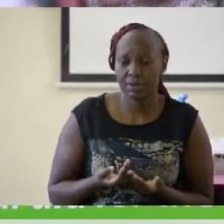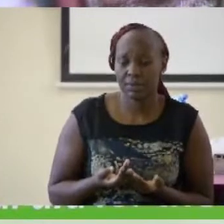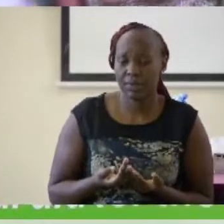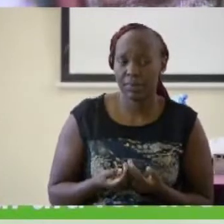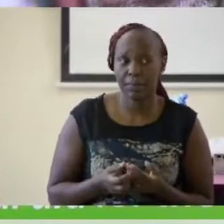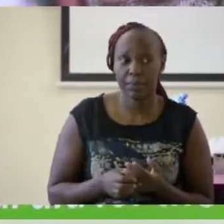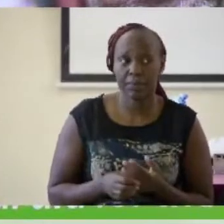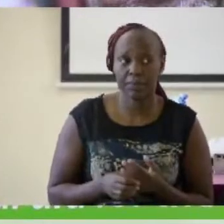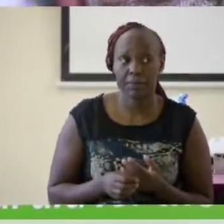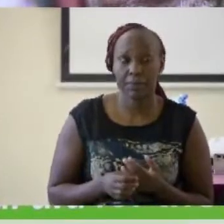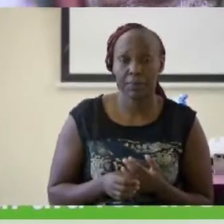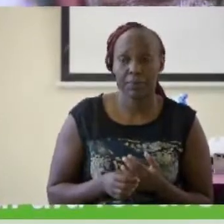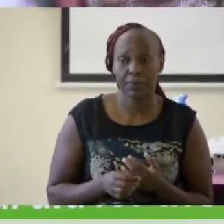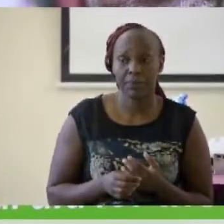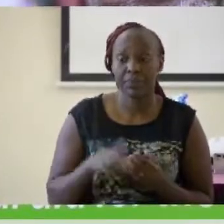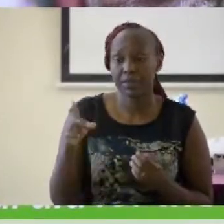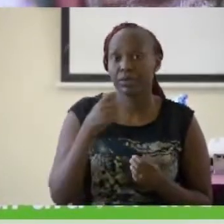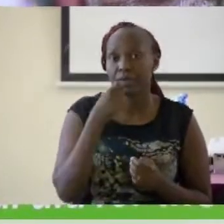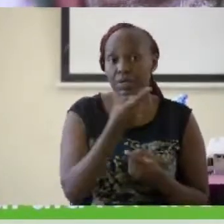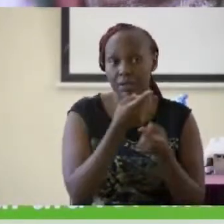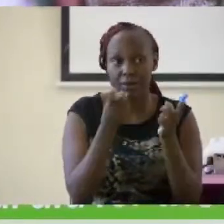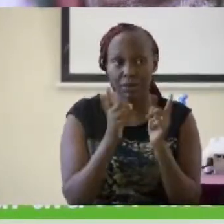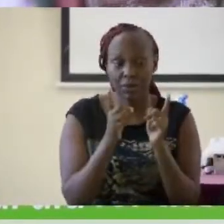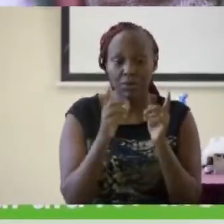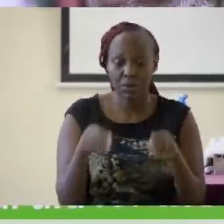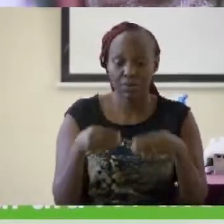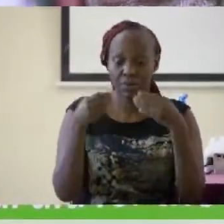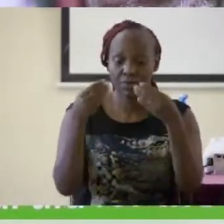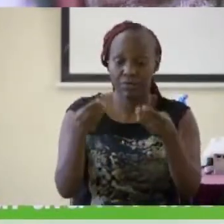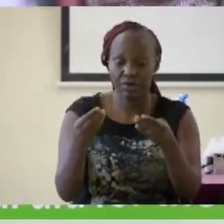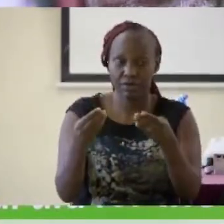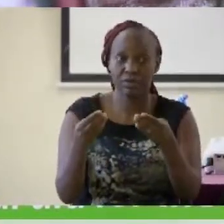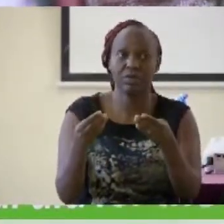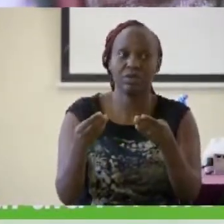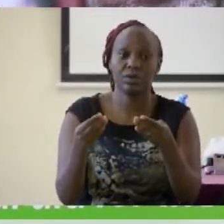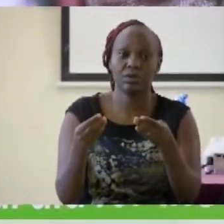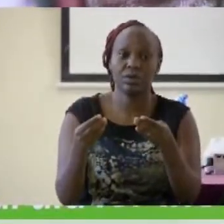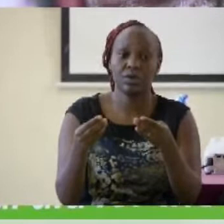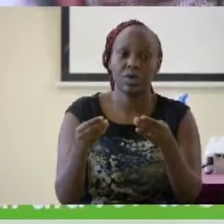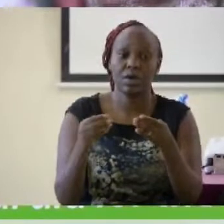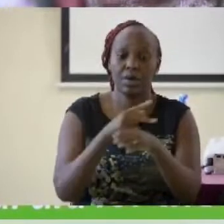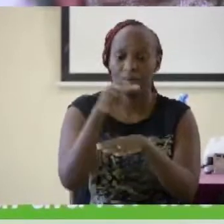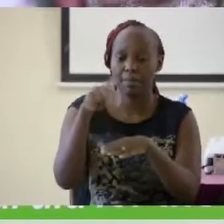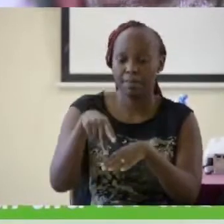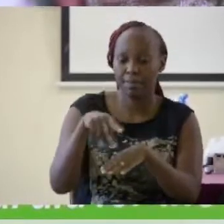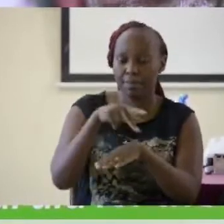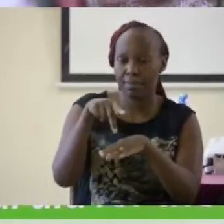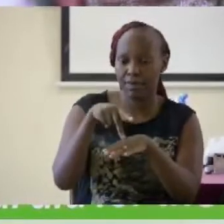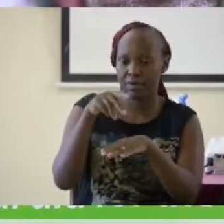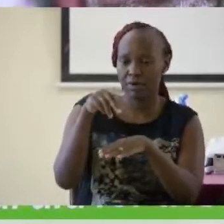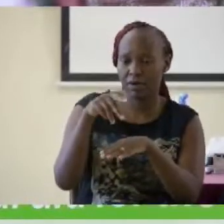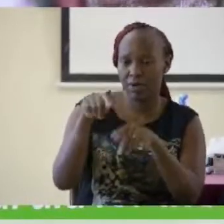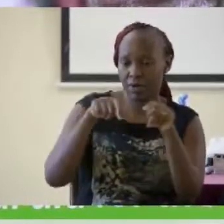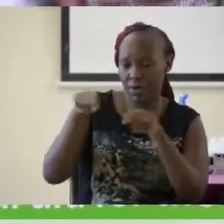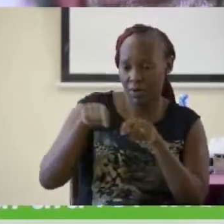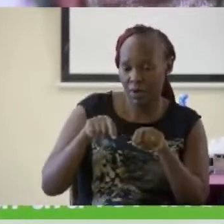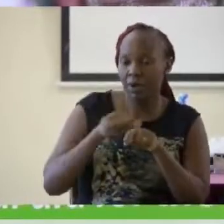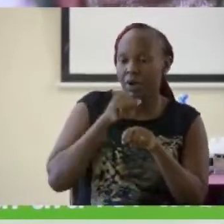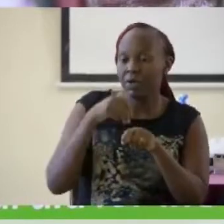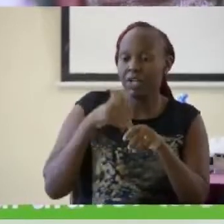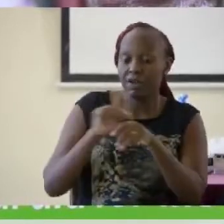So just to tell you that the provincial administration has no authority over culture. So they also